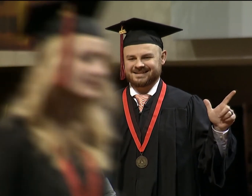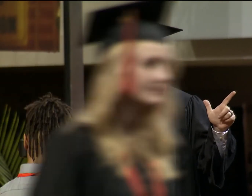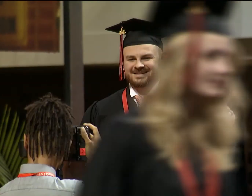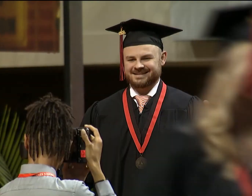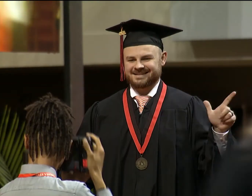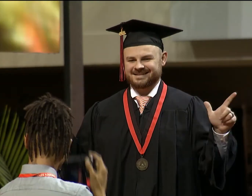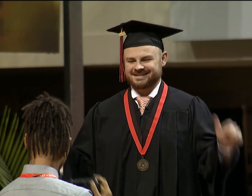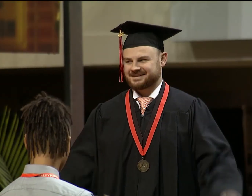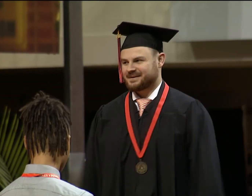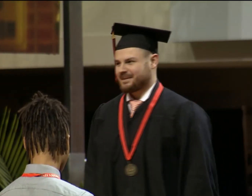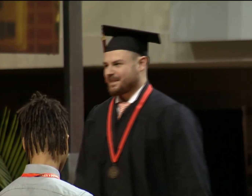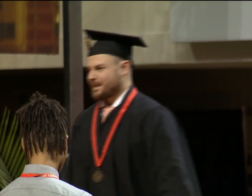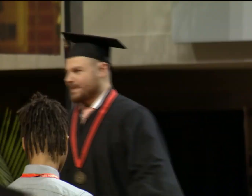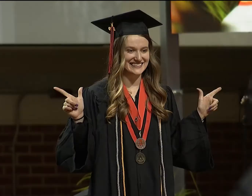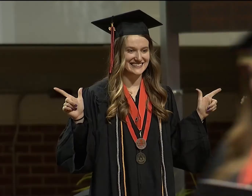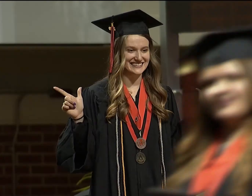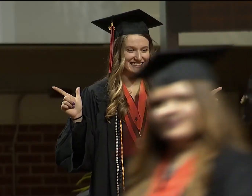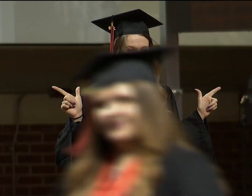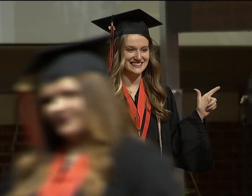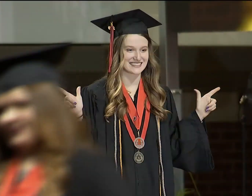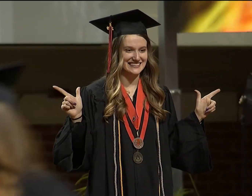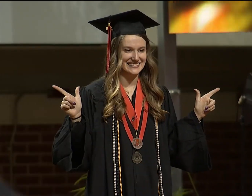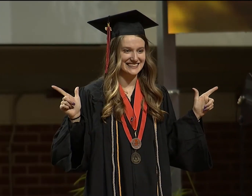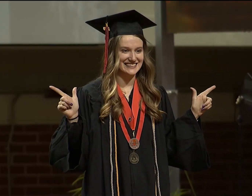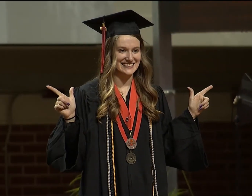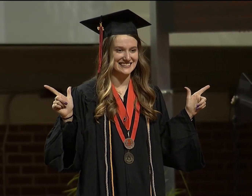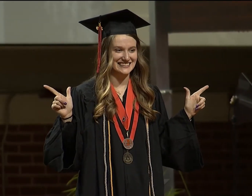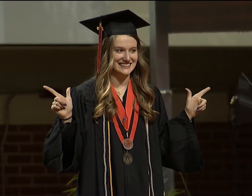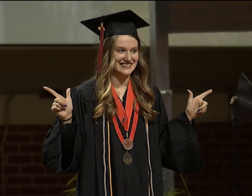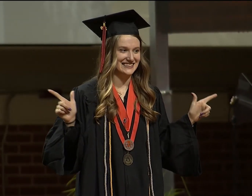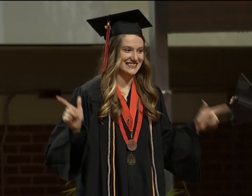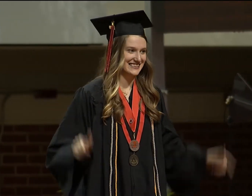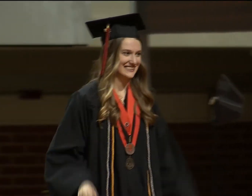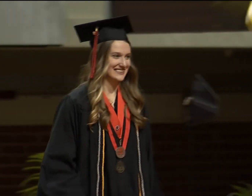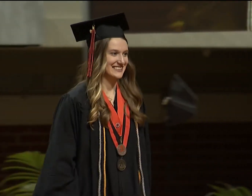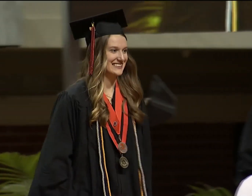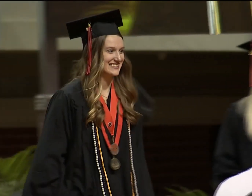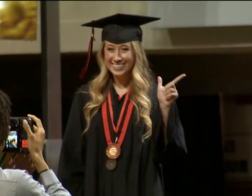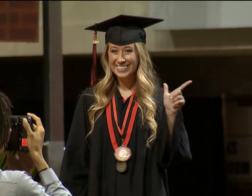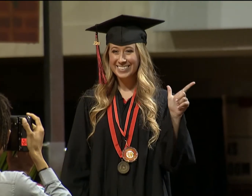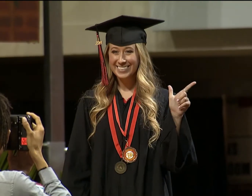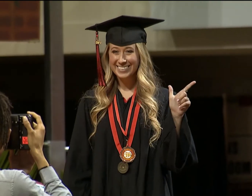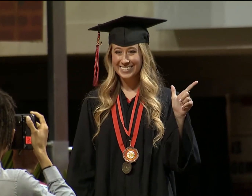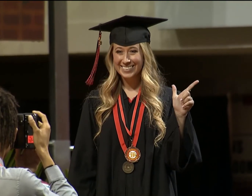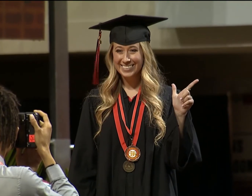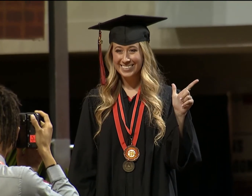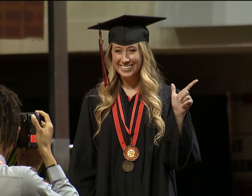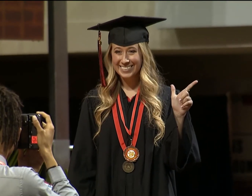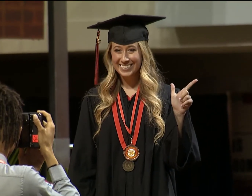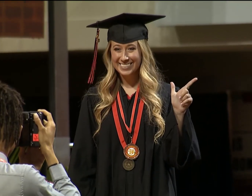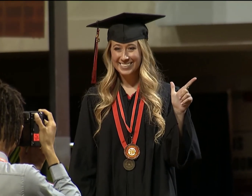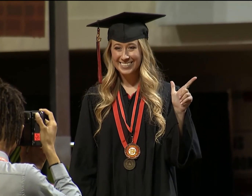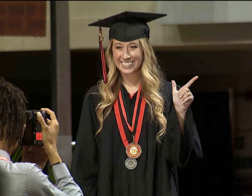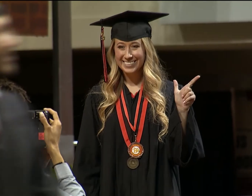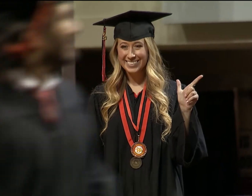Nicholas Blake Barlow. Alyssa Joan Garner.